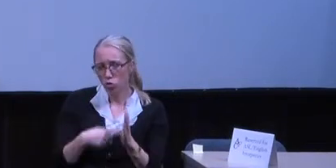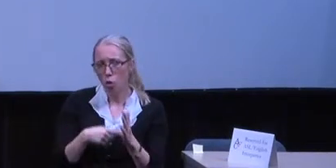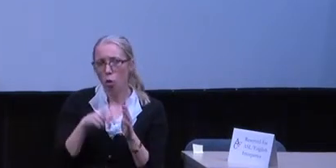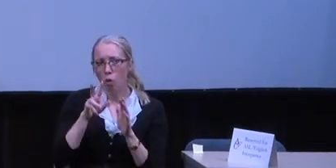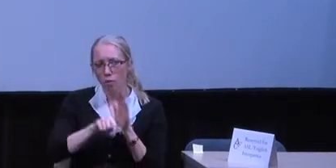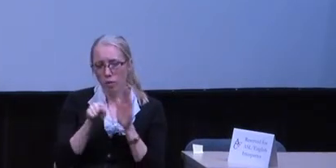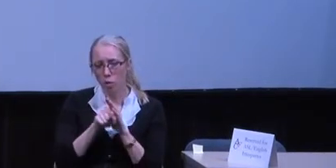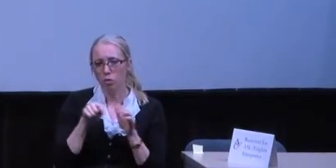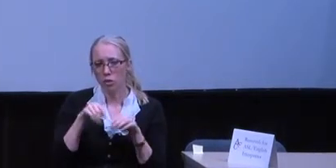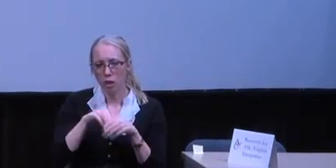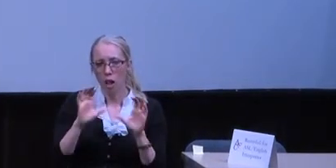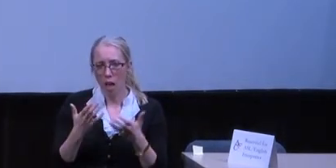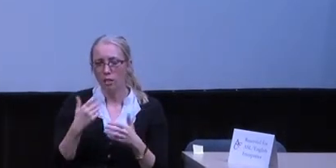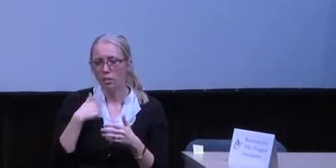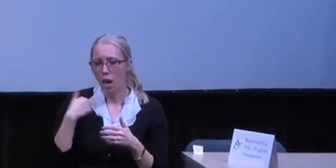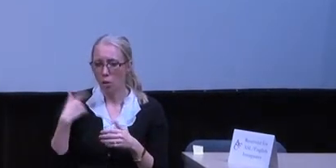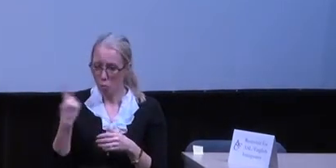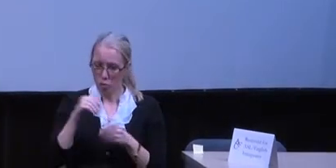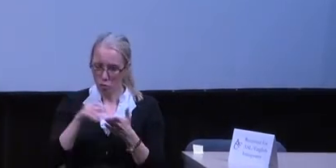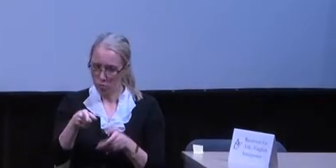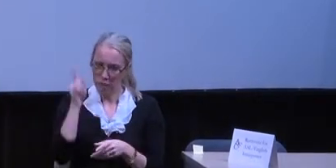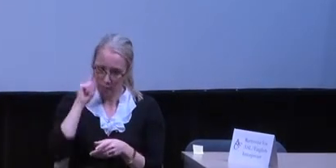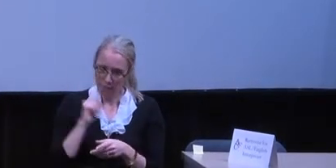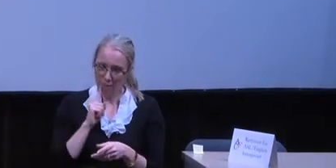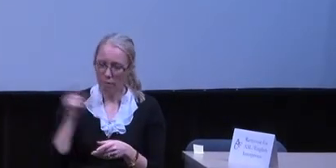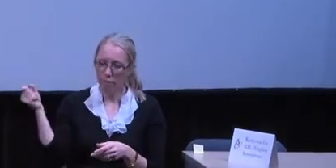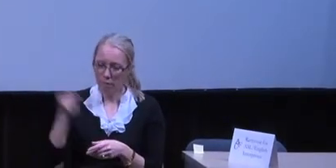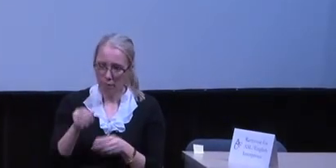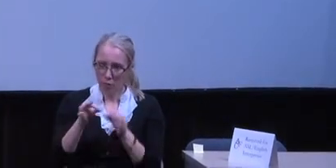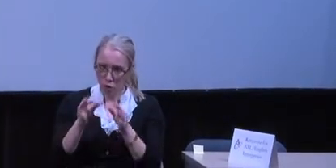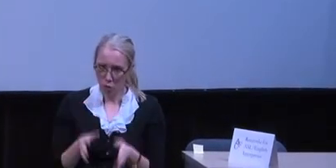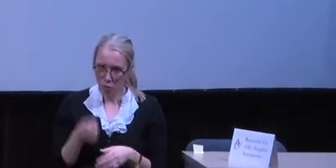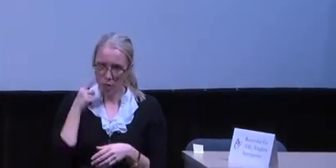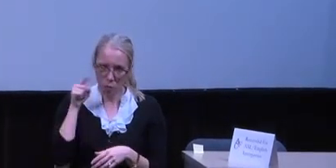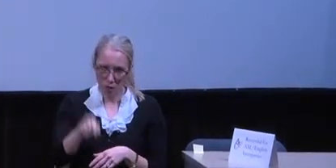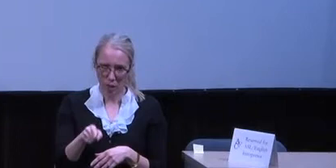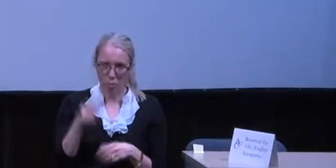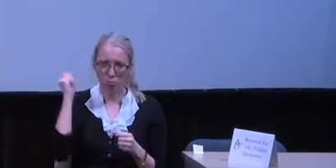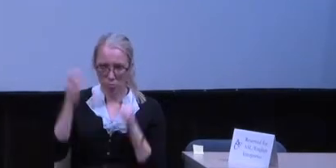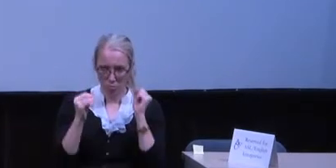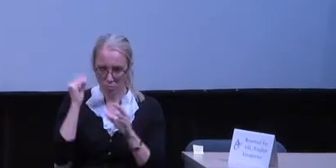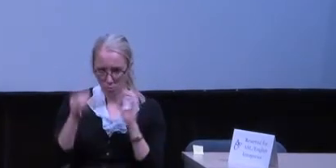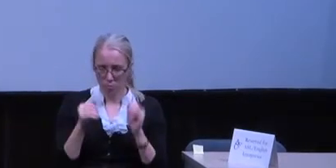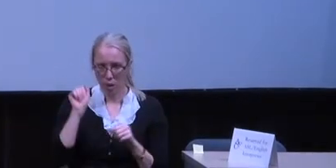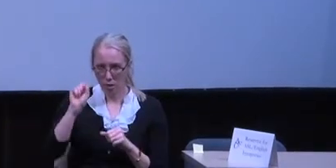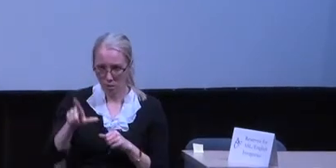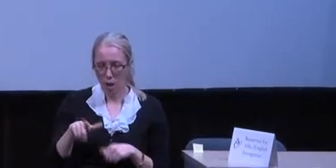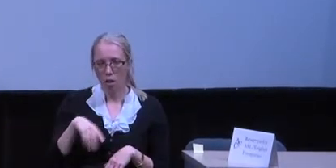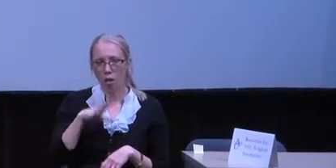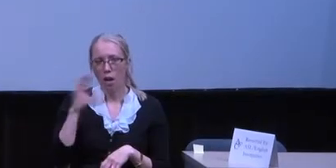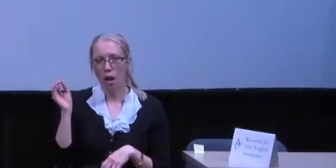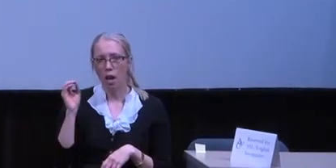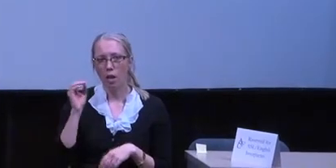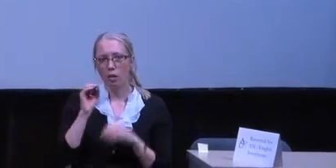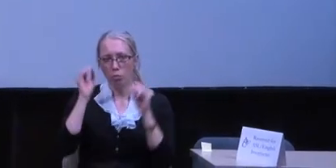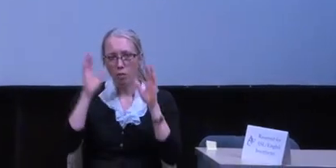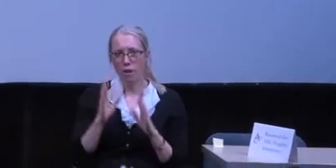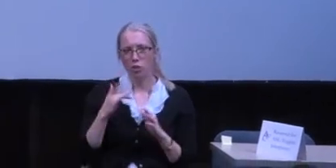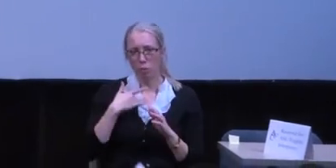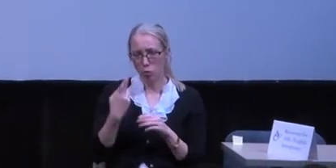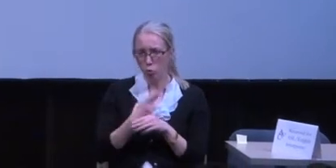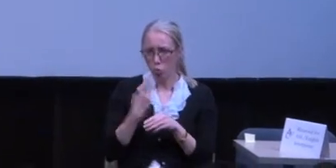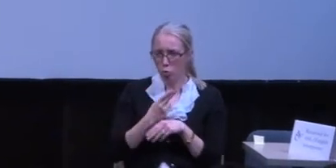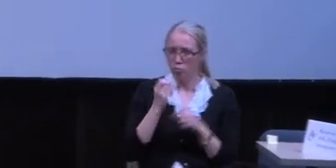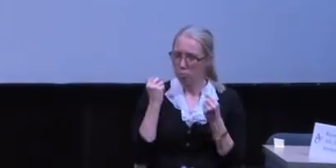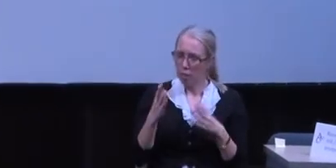was the sound factors. The student and the professor used throughout the course the